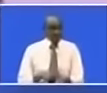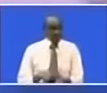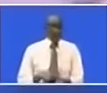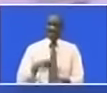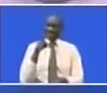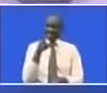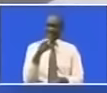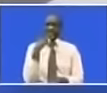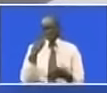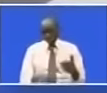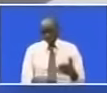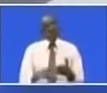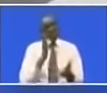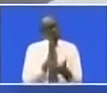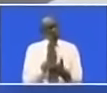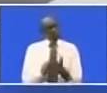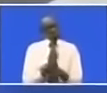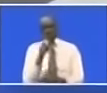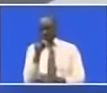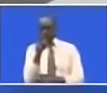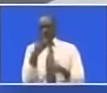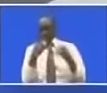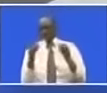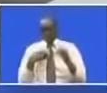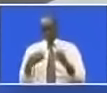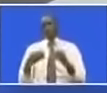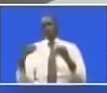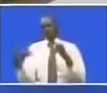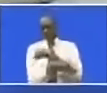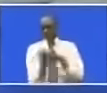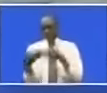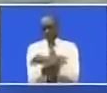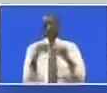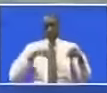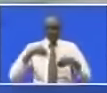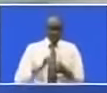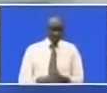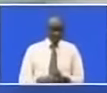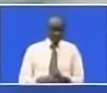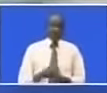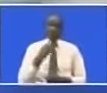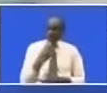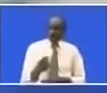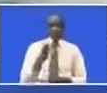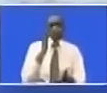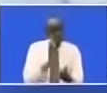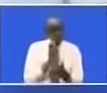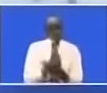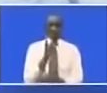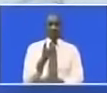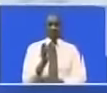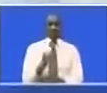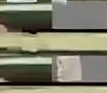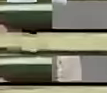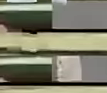crying foul, accusing the Elections Commission of trying to rig the election. NEC maintains it was a genuine mistake.